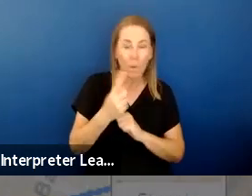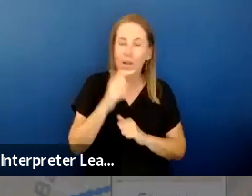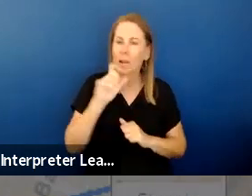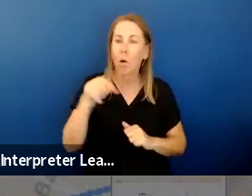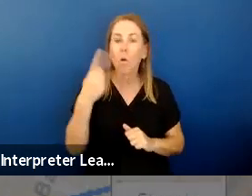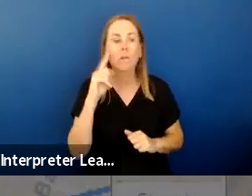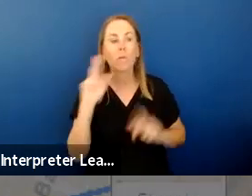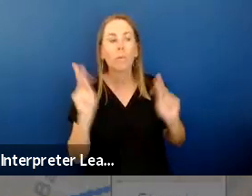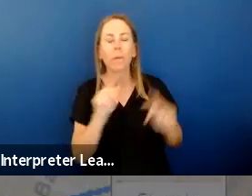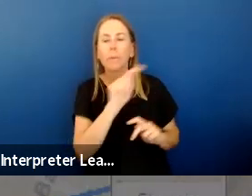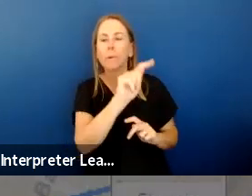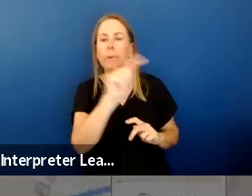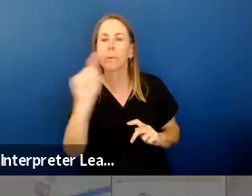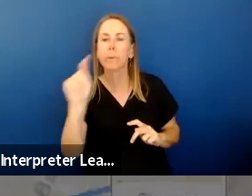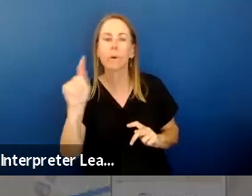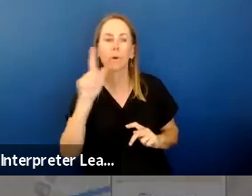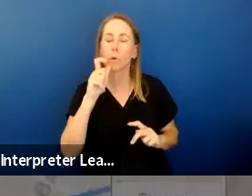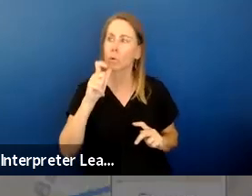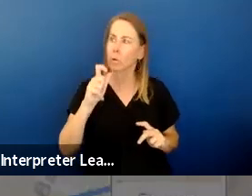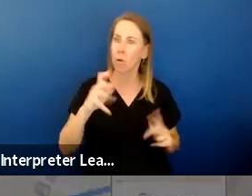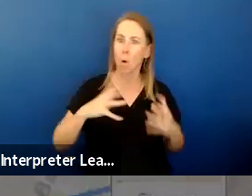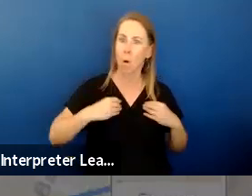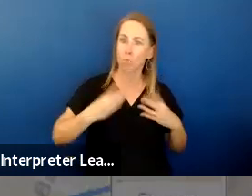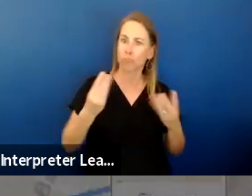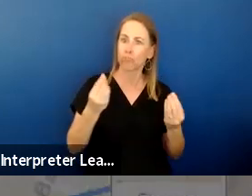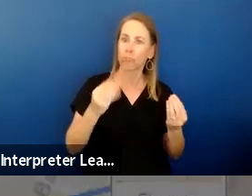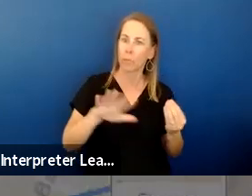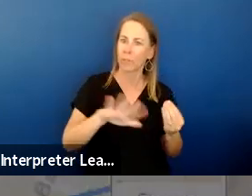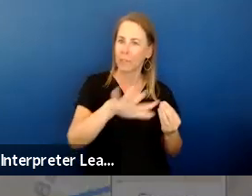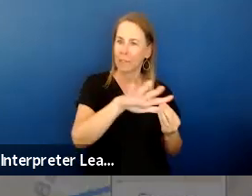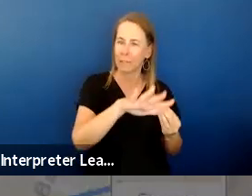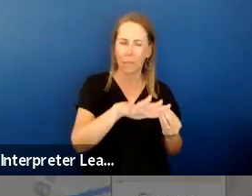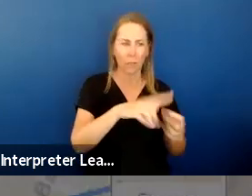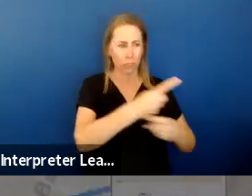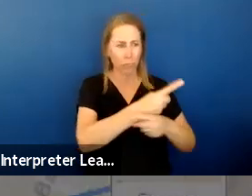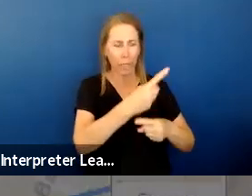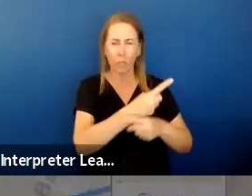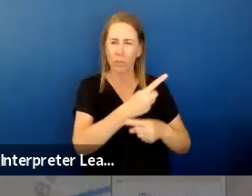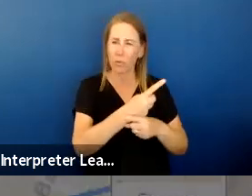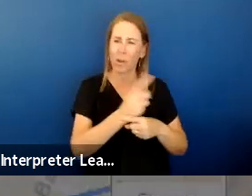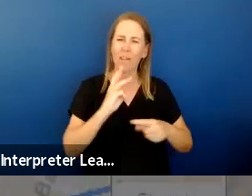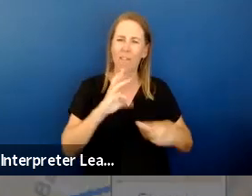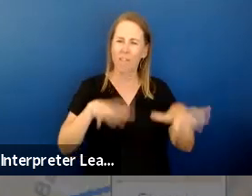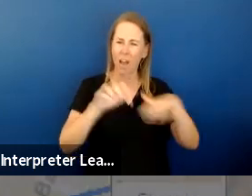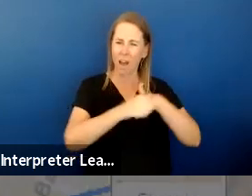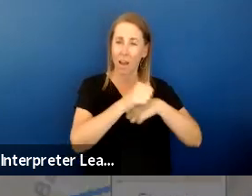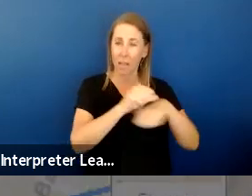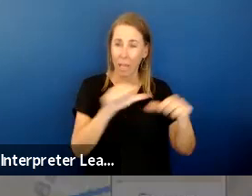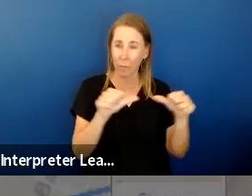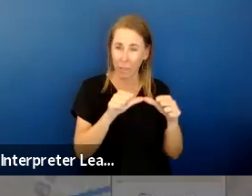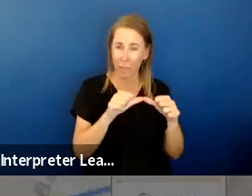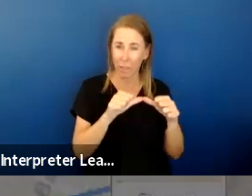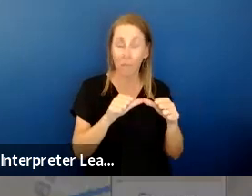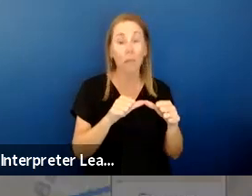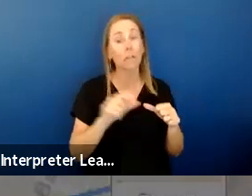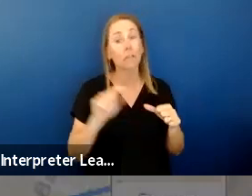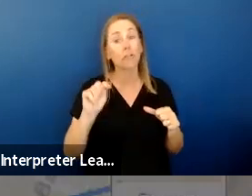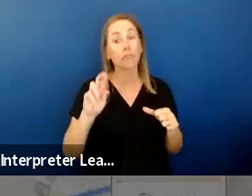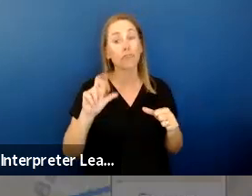have have property in an identified regulatory flood hazard area. And as Tracy